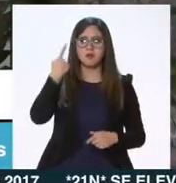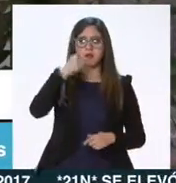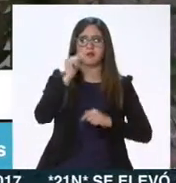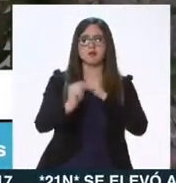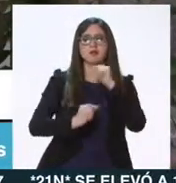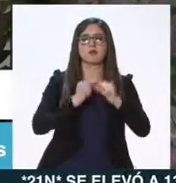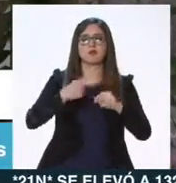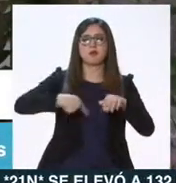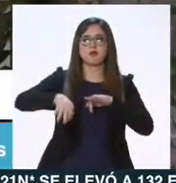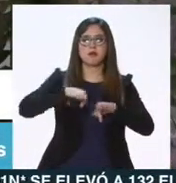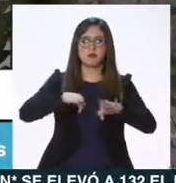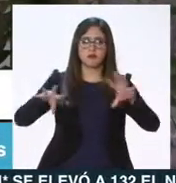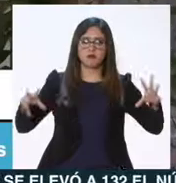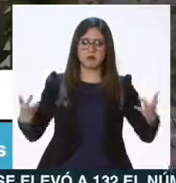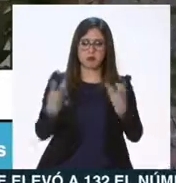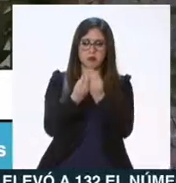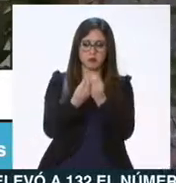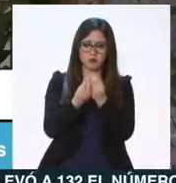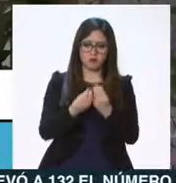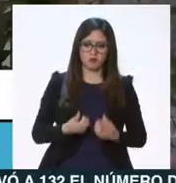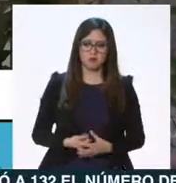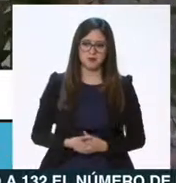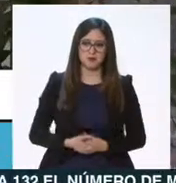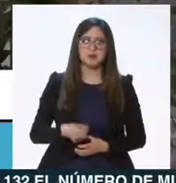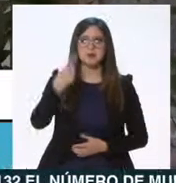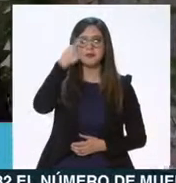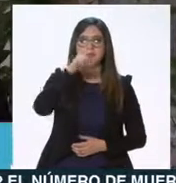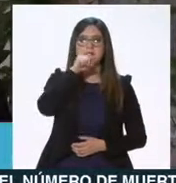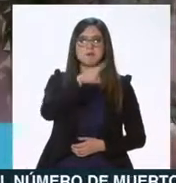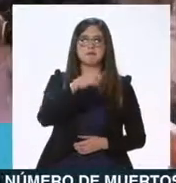it's obvious that we can work together